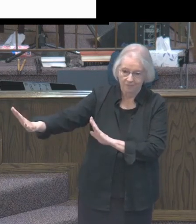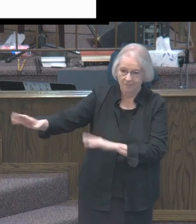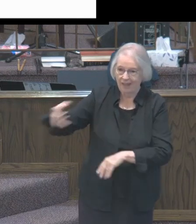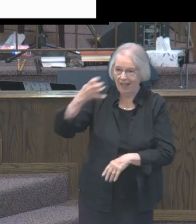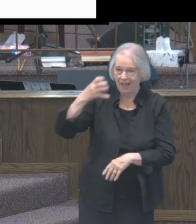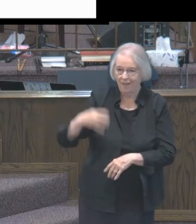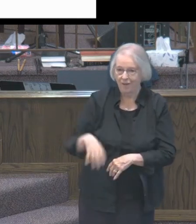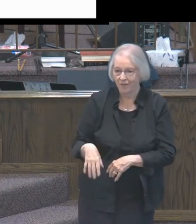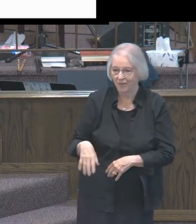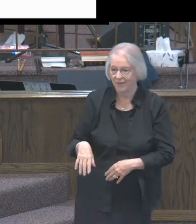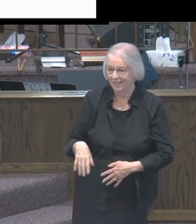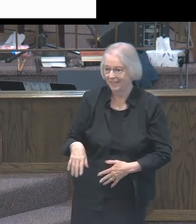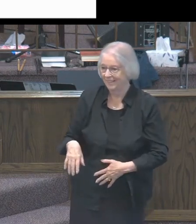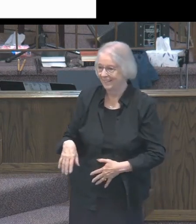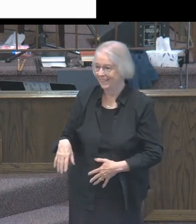off the hook tomorrow.